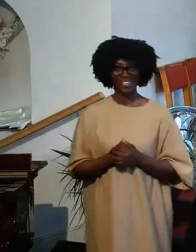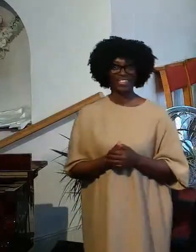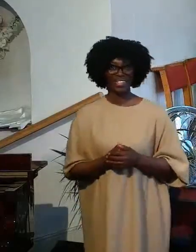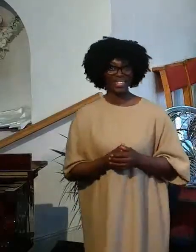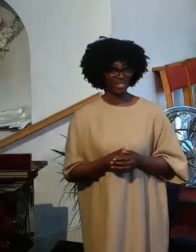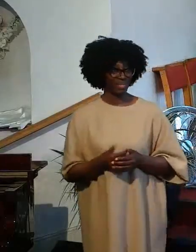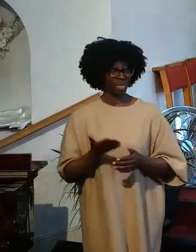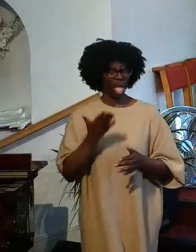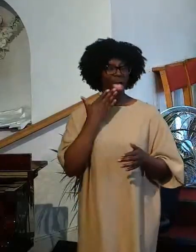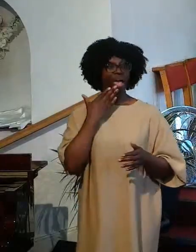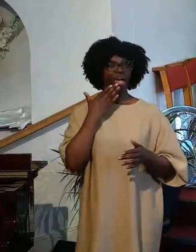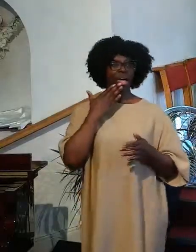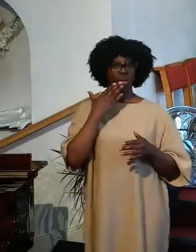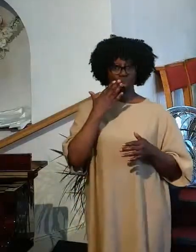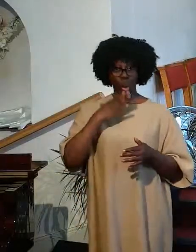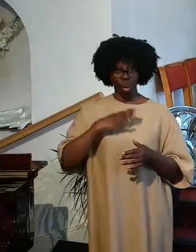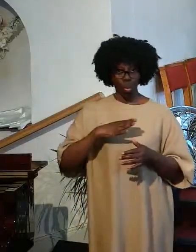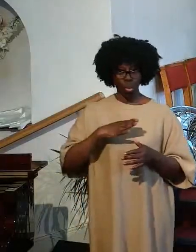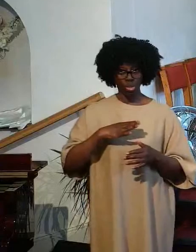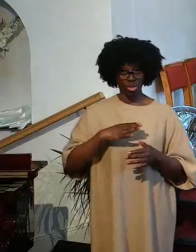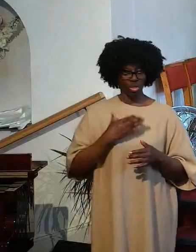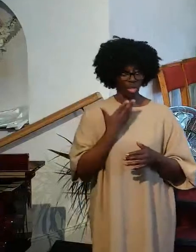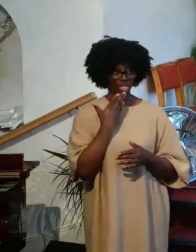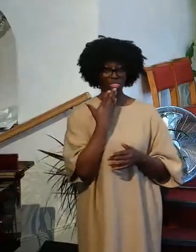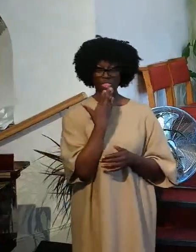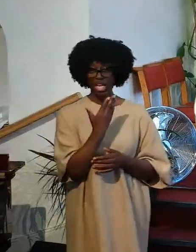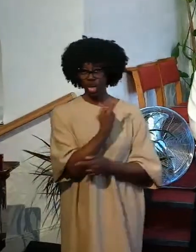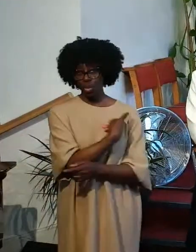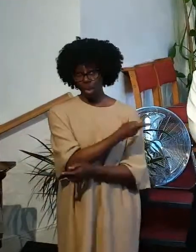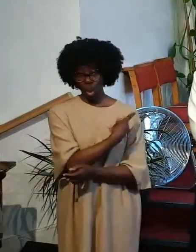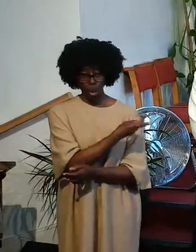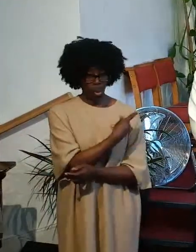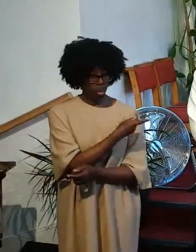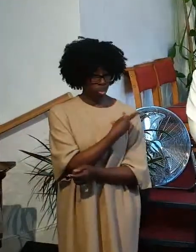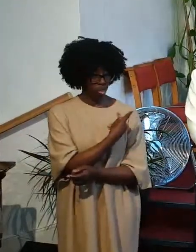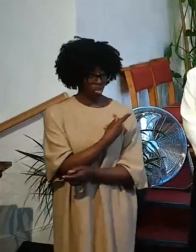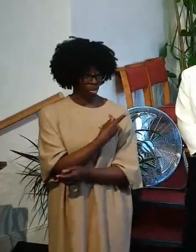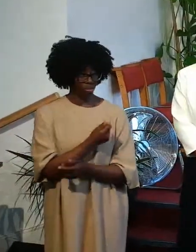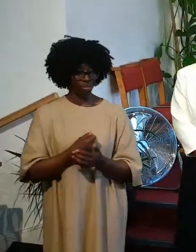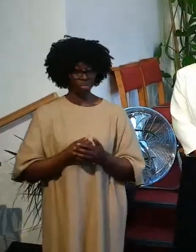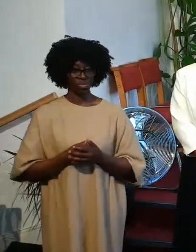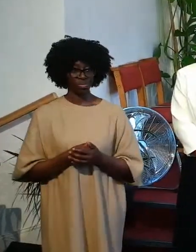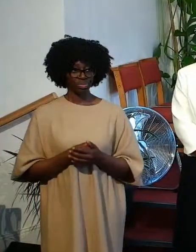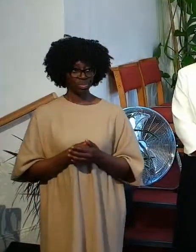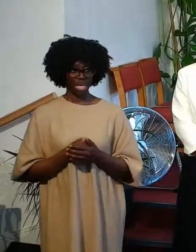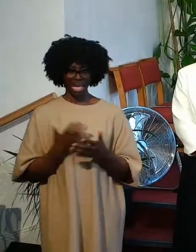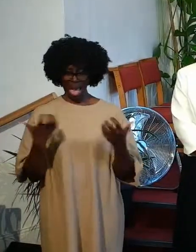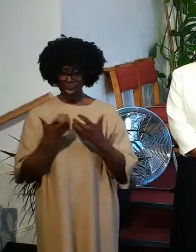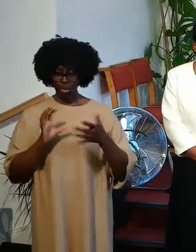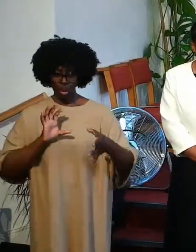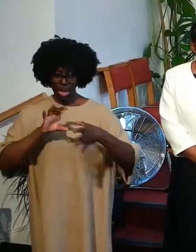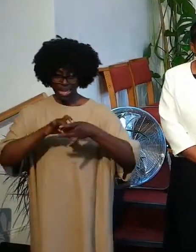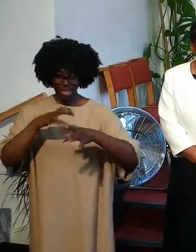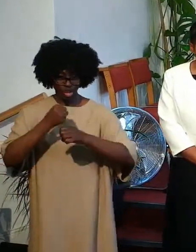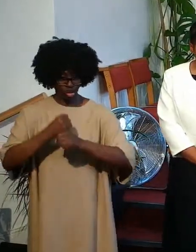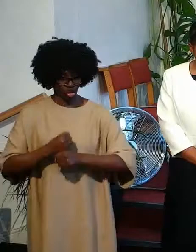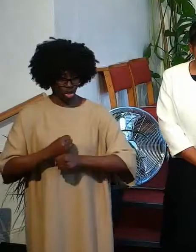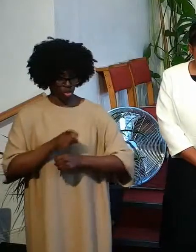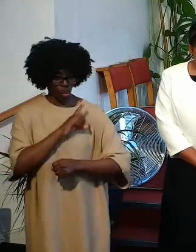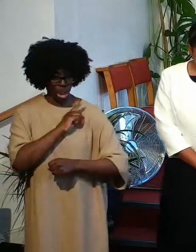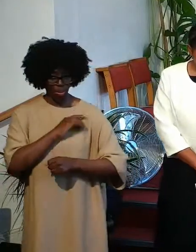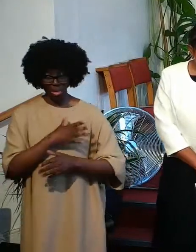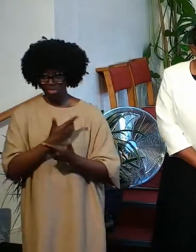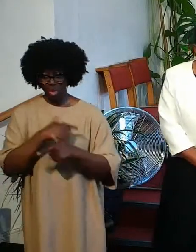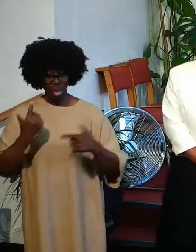the way that you linked it to the church, and in particular Sabbath school, because we have lots of young children who are suffering